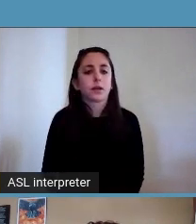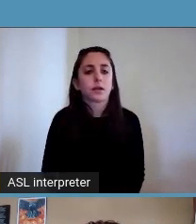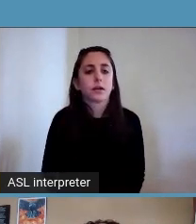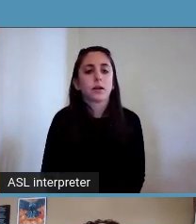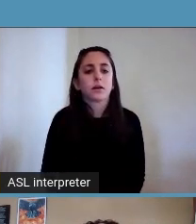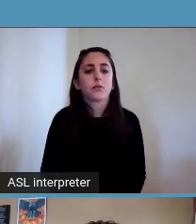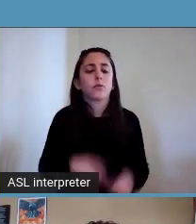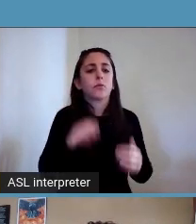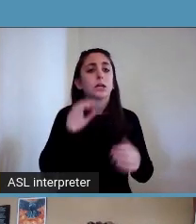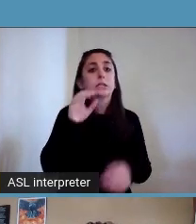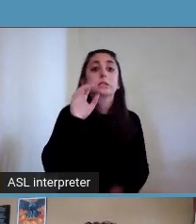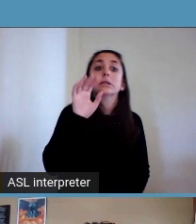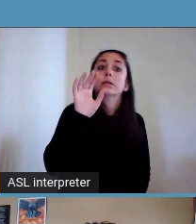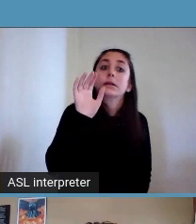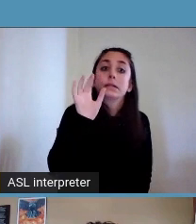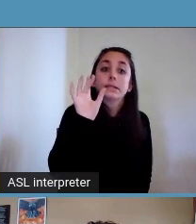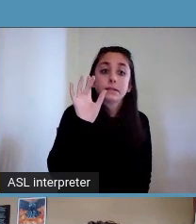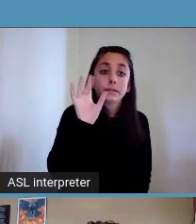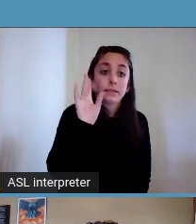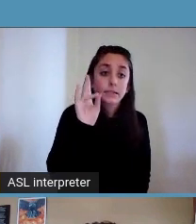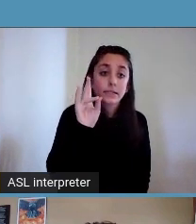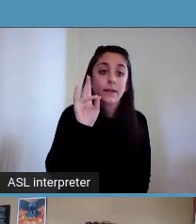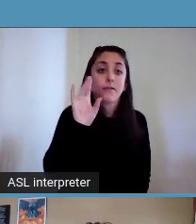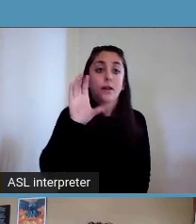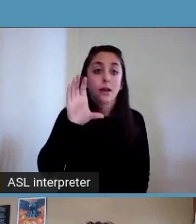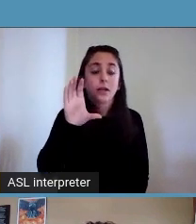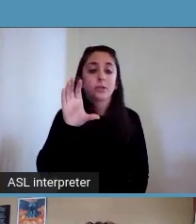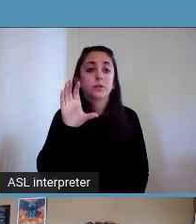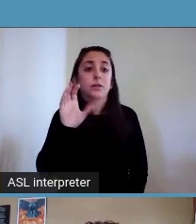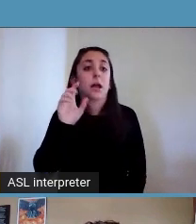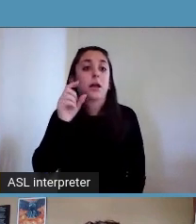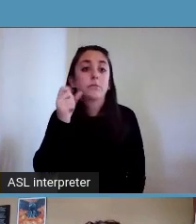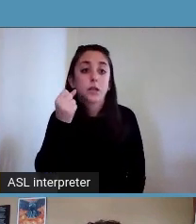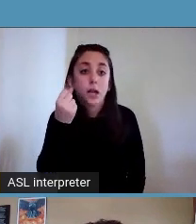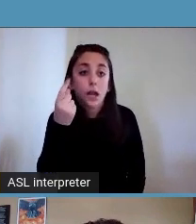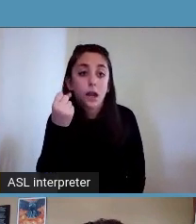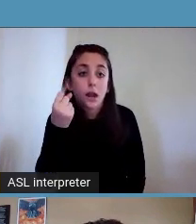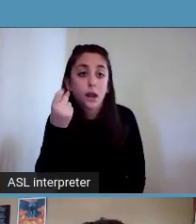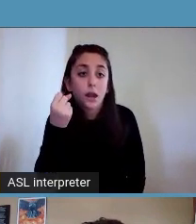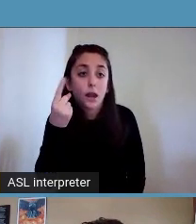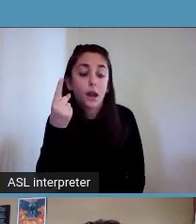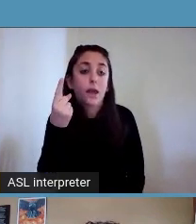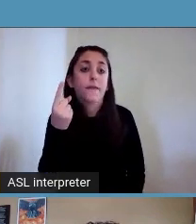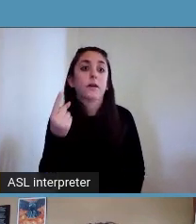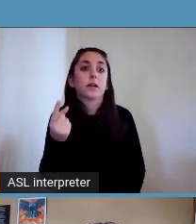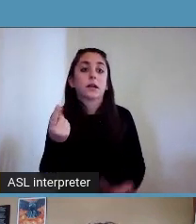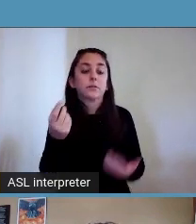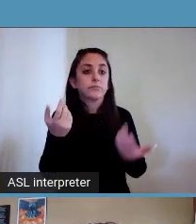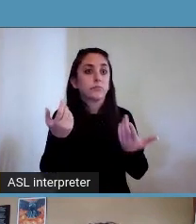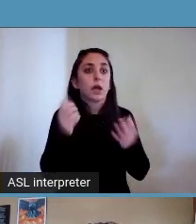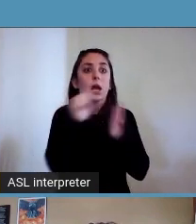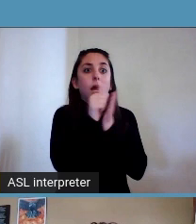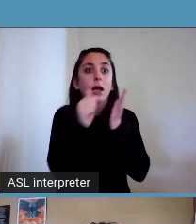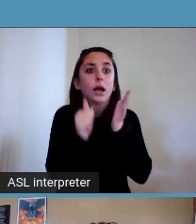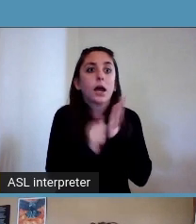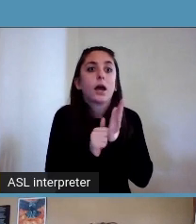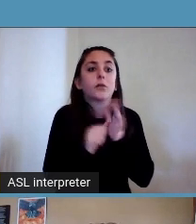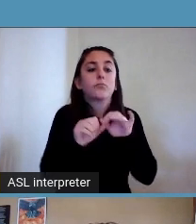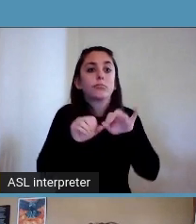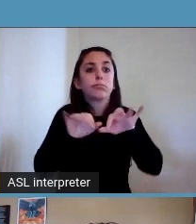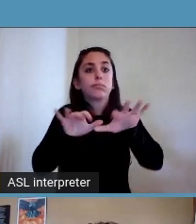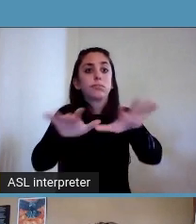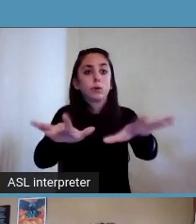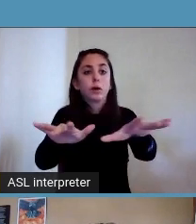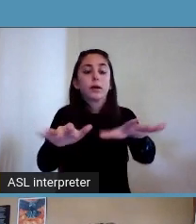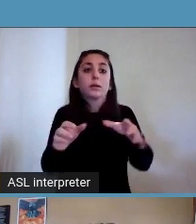711 accounts and 74% of those weren't following us. And so that particular